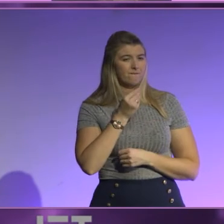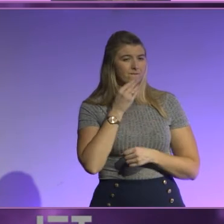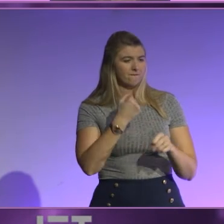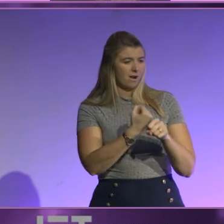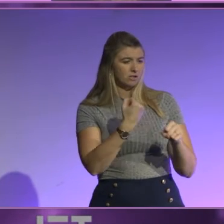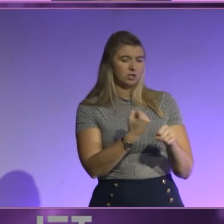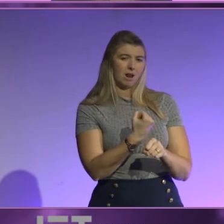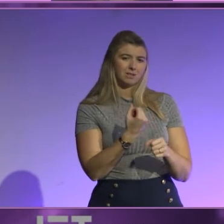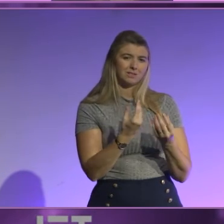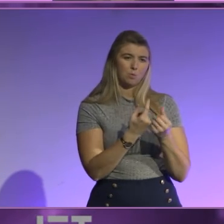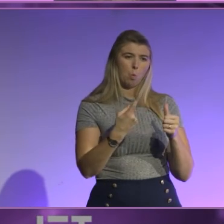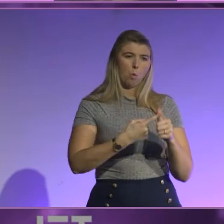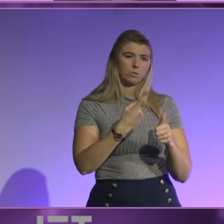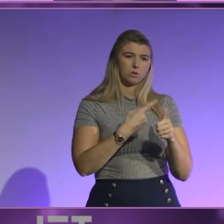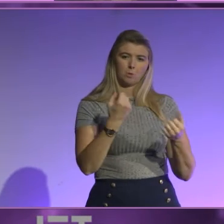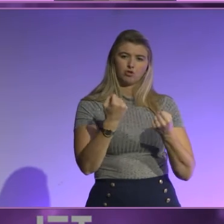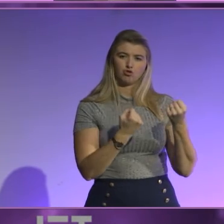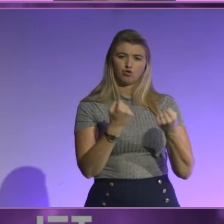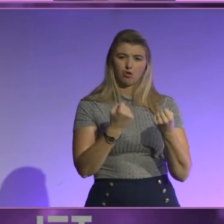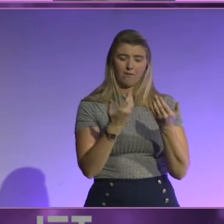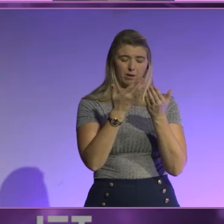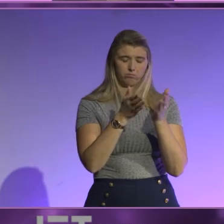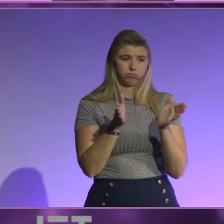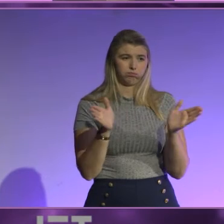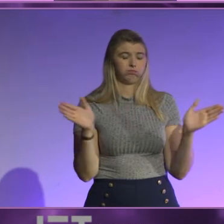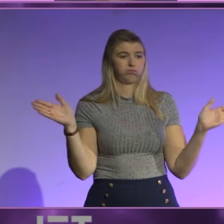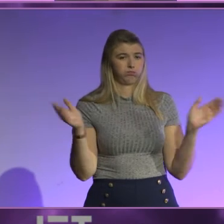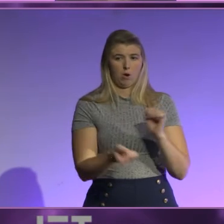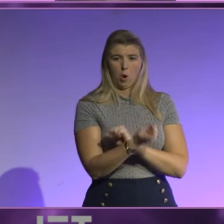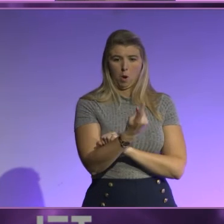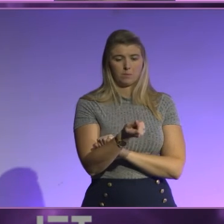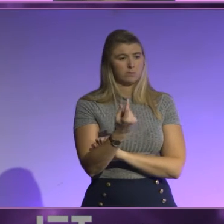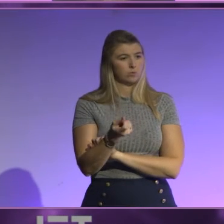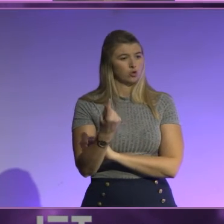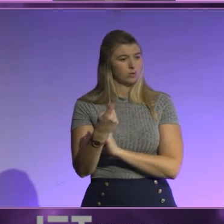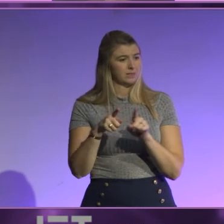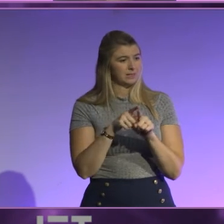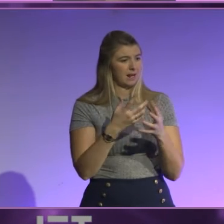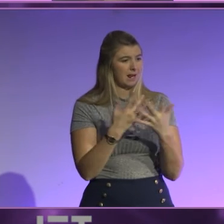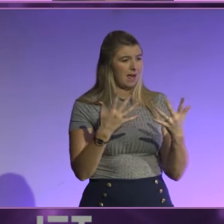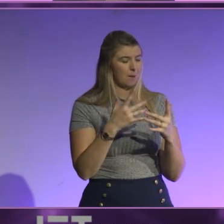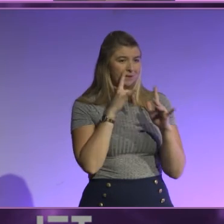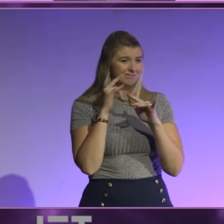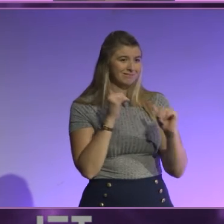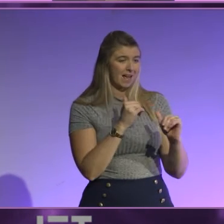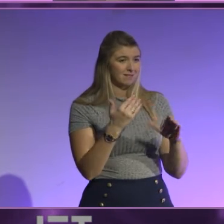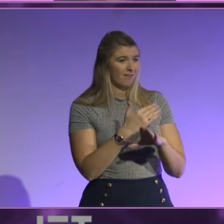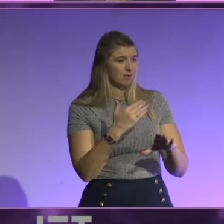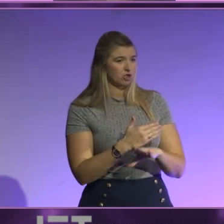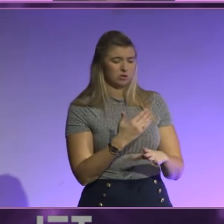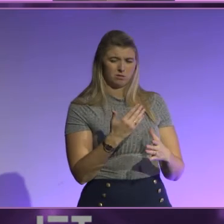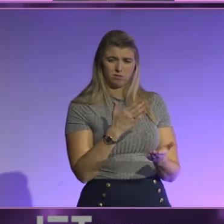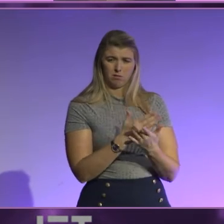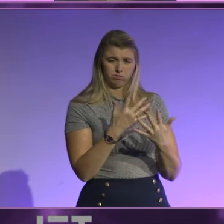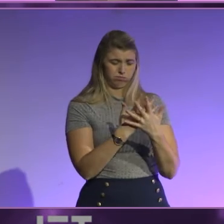autonomous driving is enormous, and the number of possible test cases is sort of almost infinite. So to try and test and